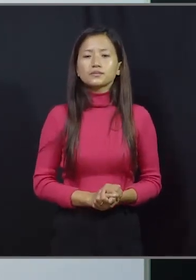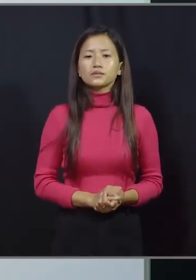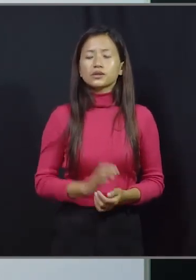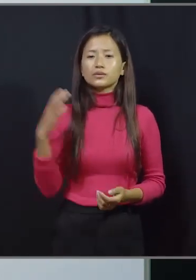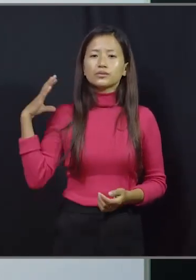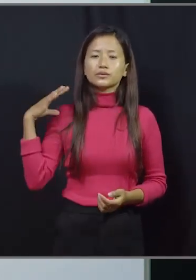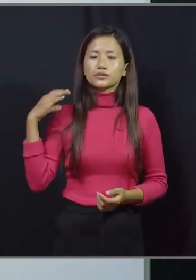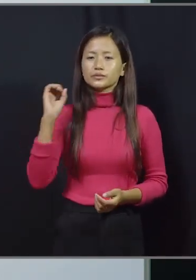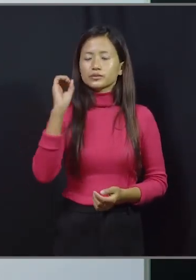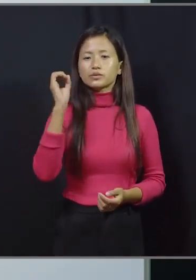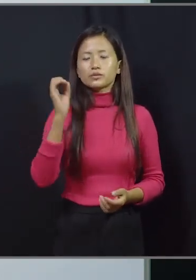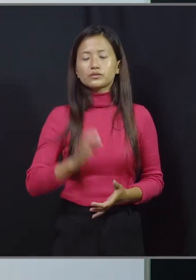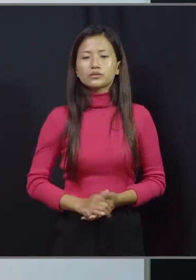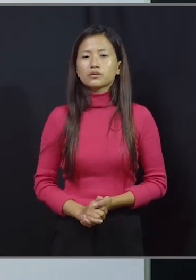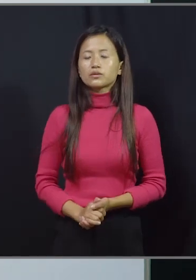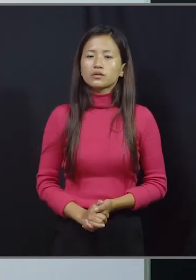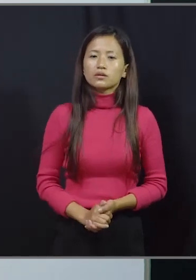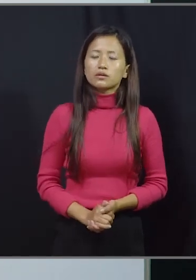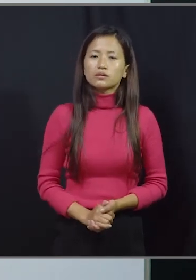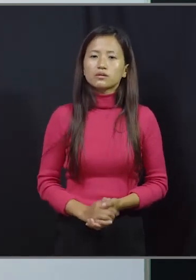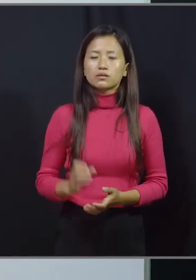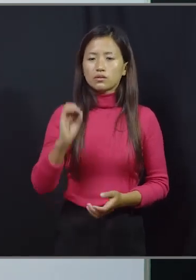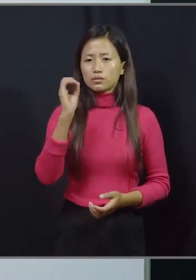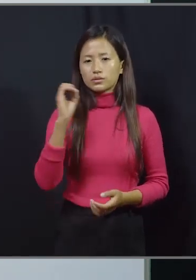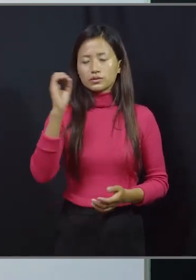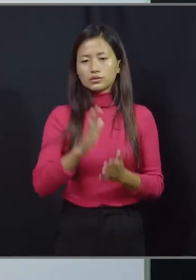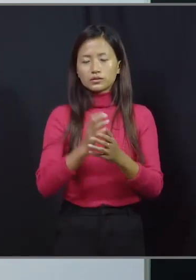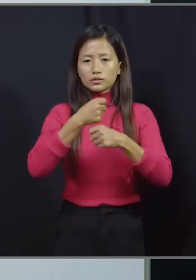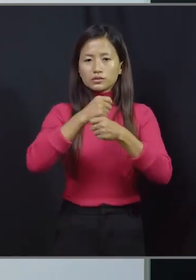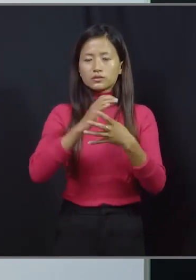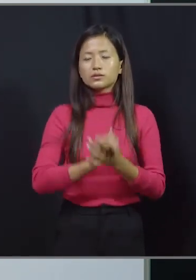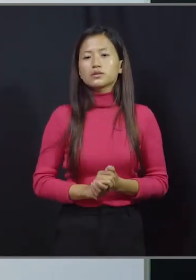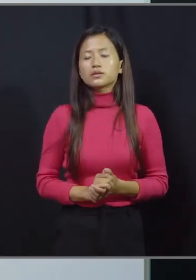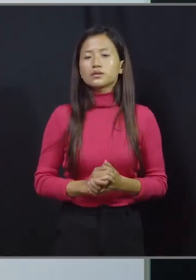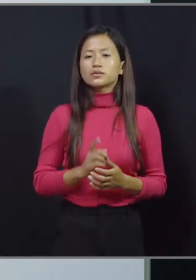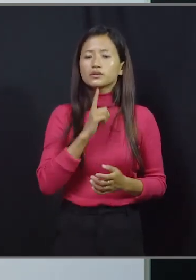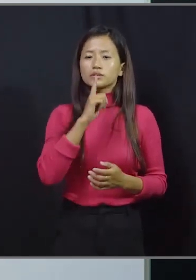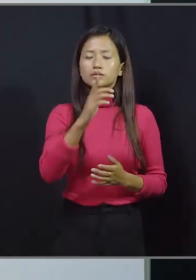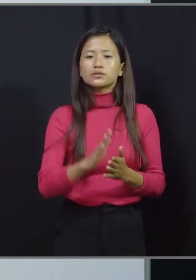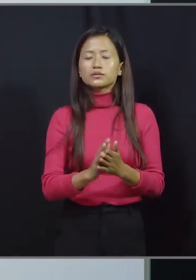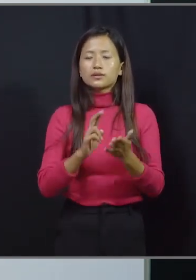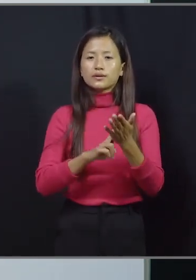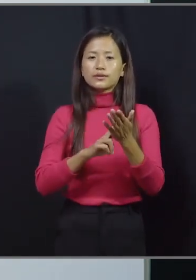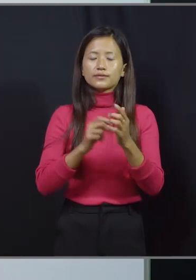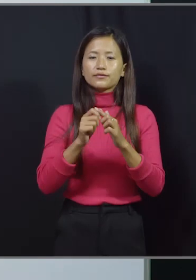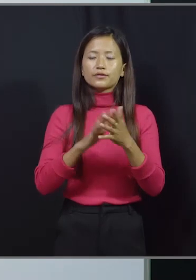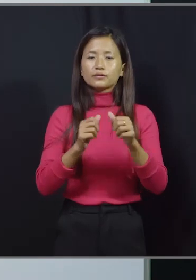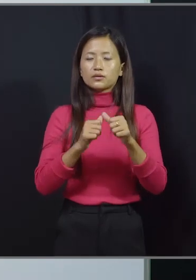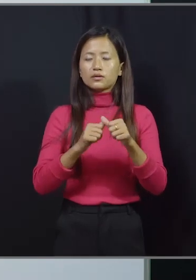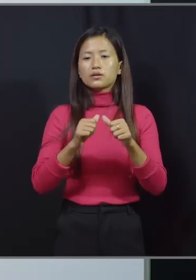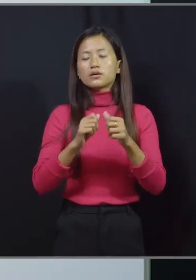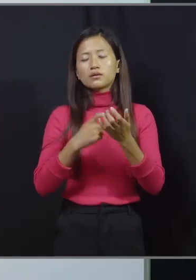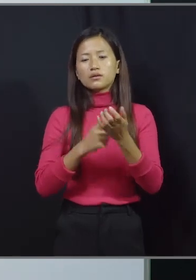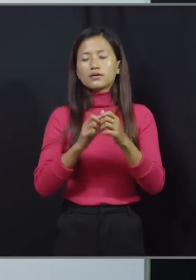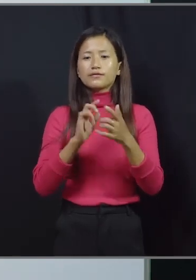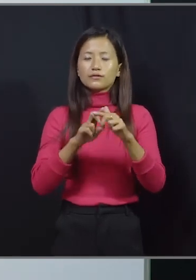for an opportunity. So the opportunity was created with the introduction of Enfield rifle. That is